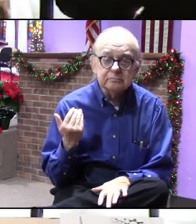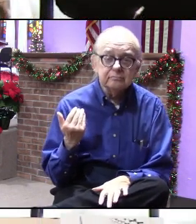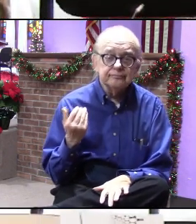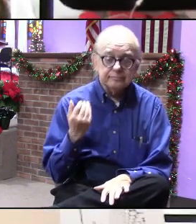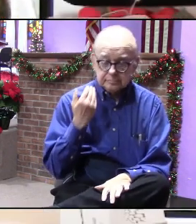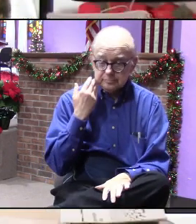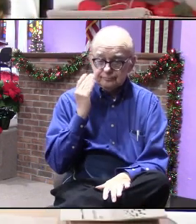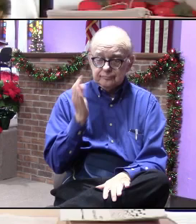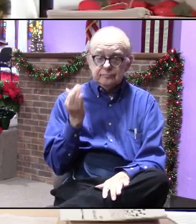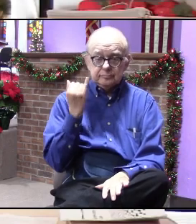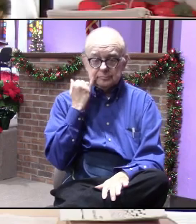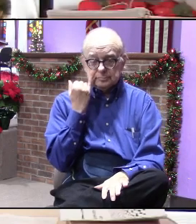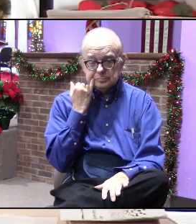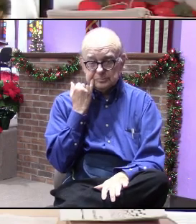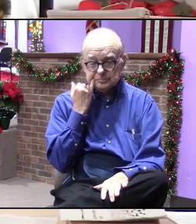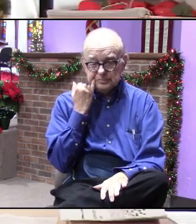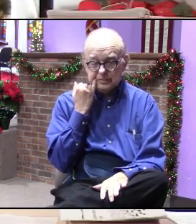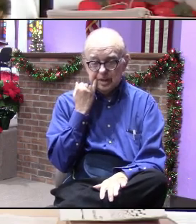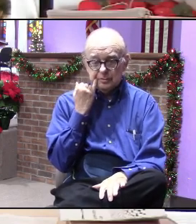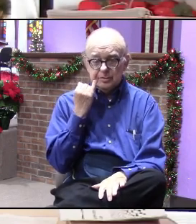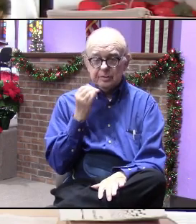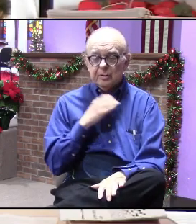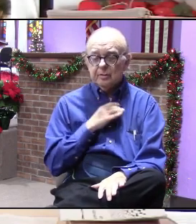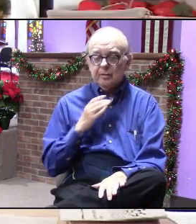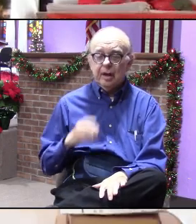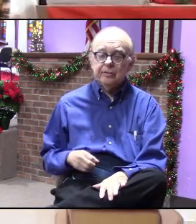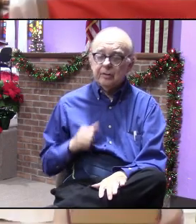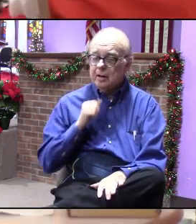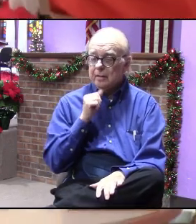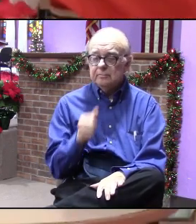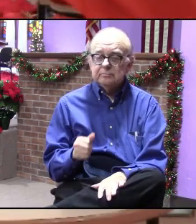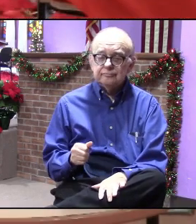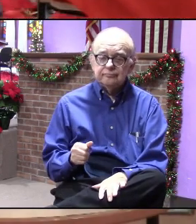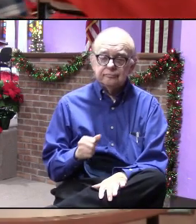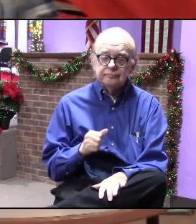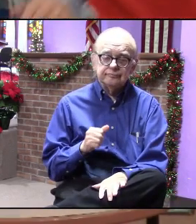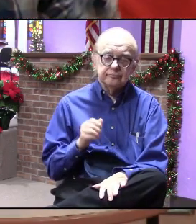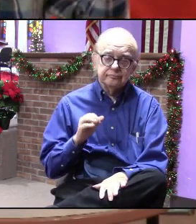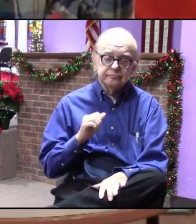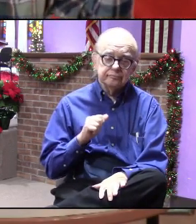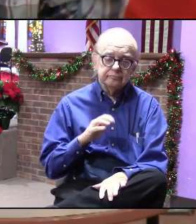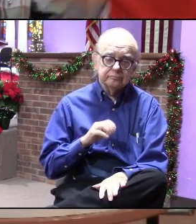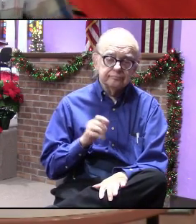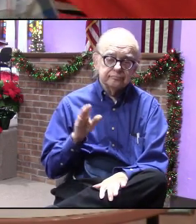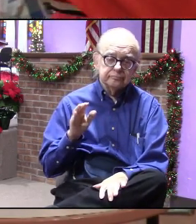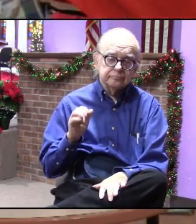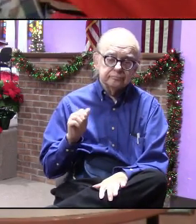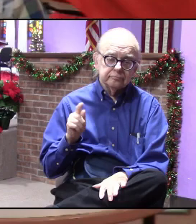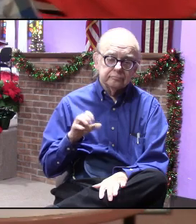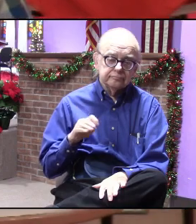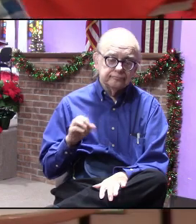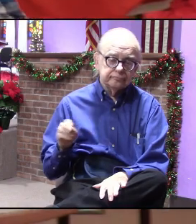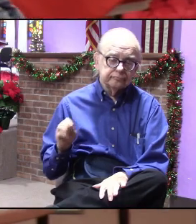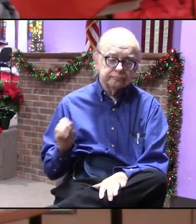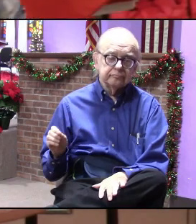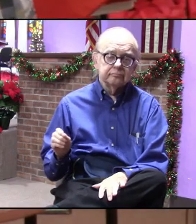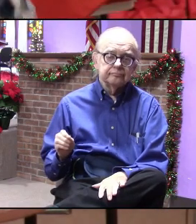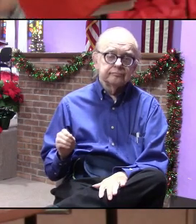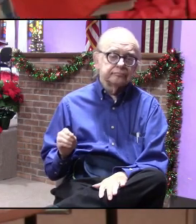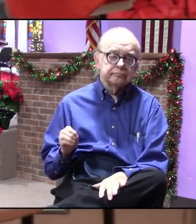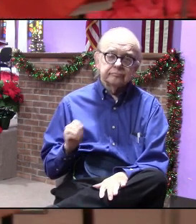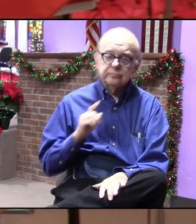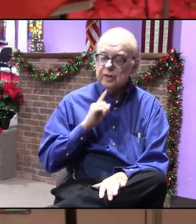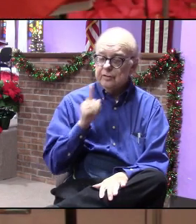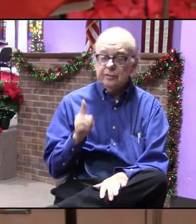And I don't know if that was Christ or not, you know. But they had their thing just went out